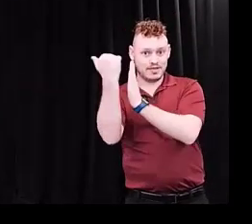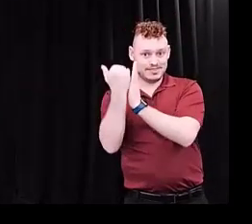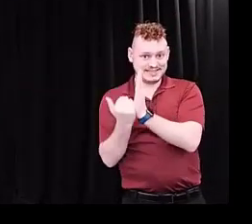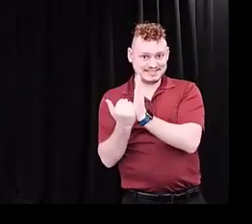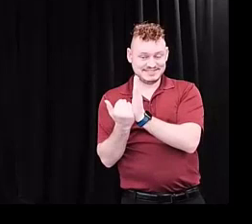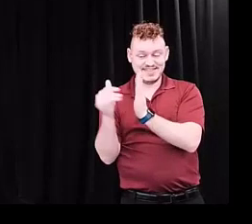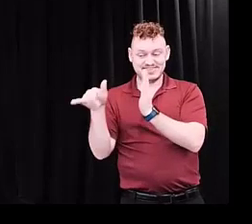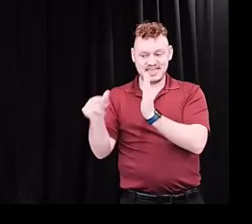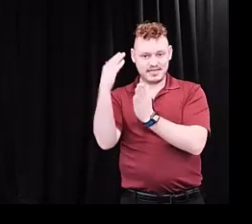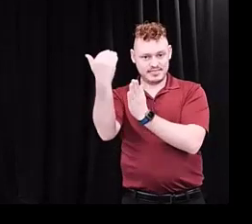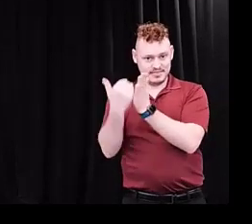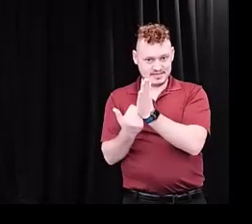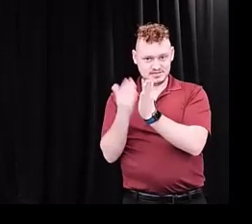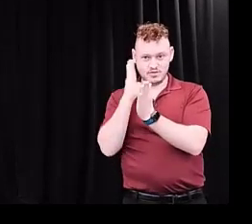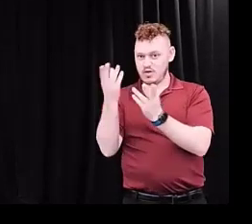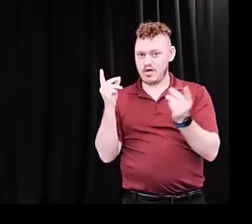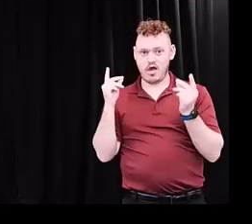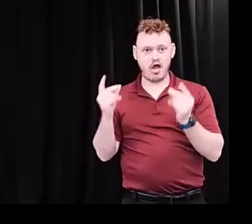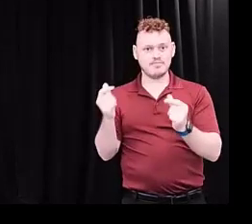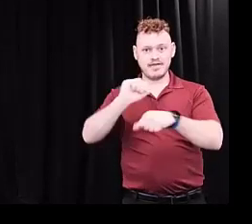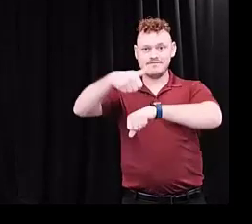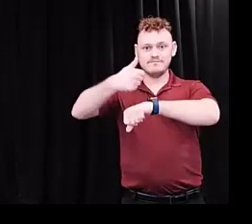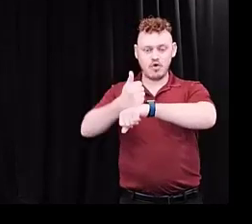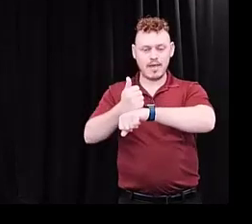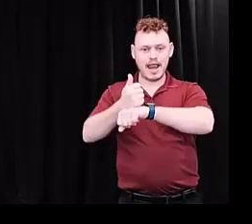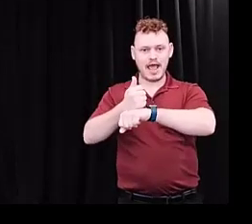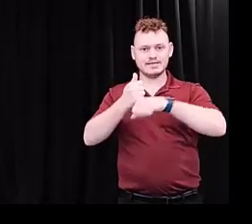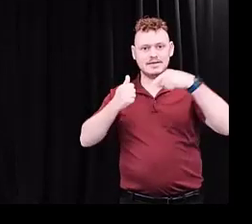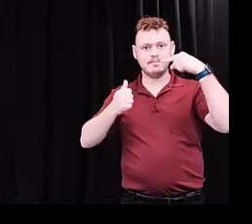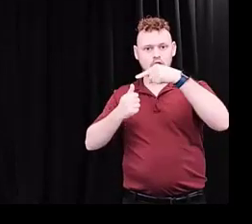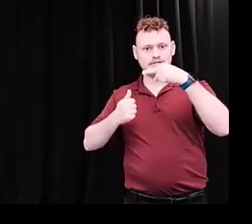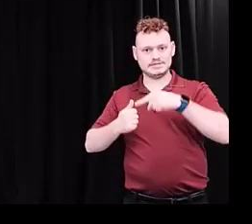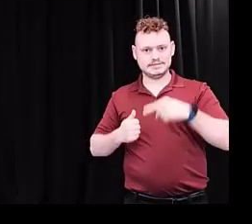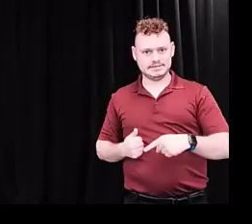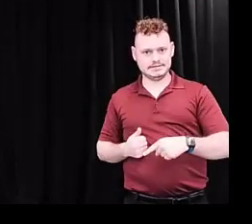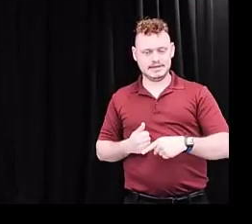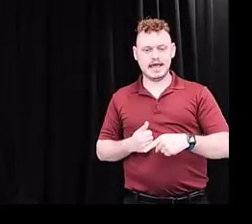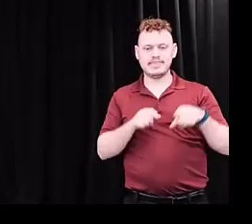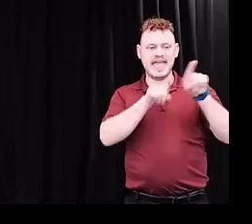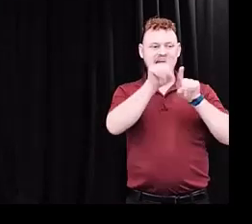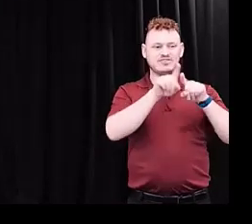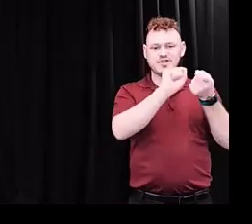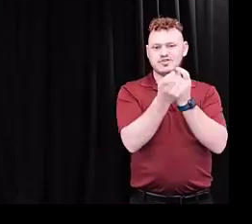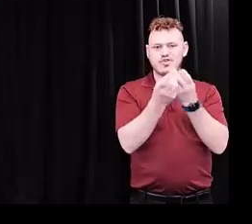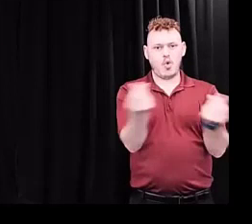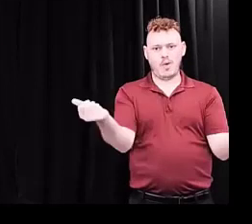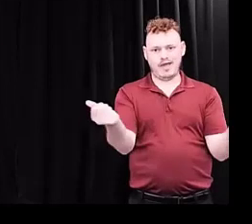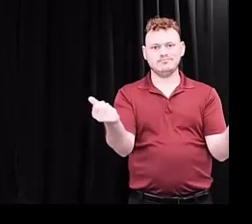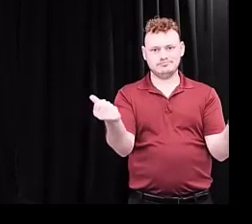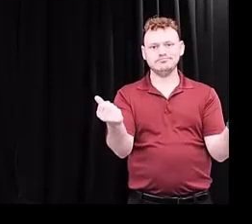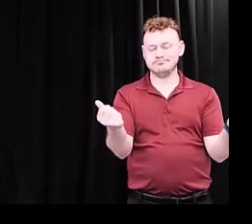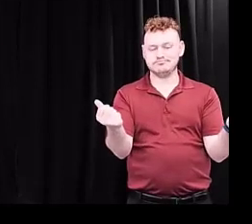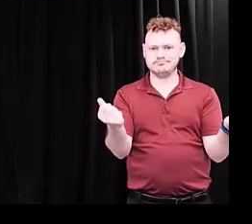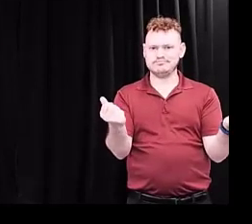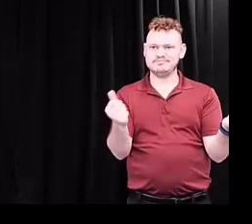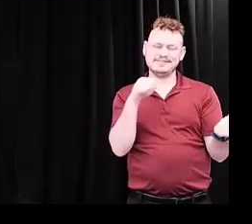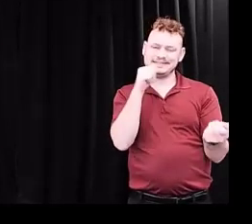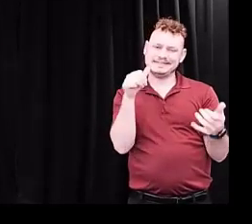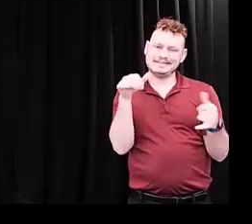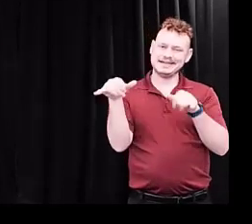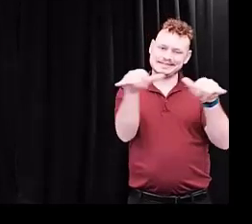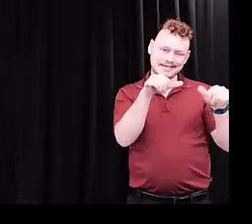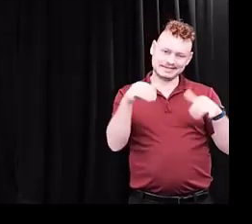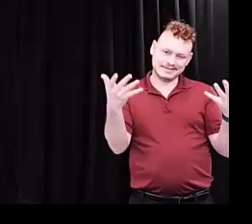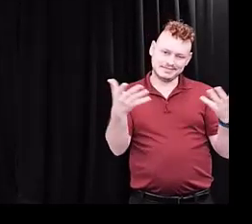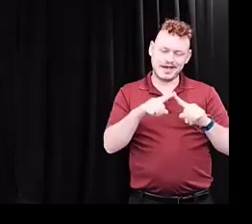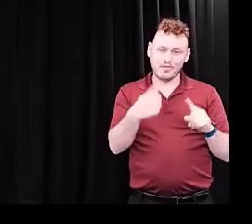that list will automatically format as bullets and the asterisk goes away. So it's a little inconsistent, but